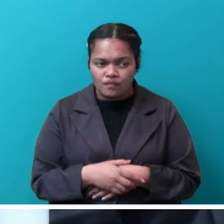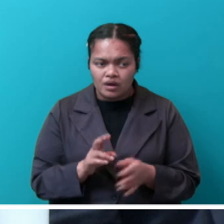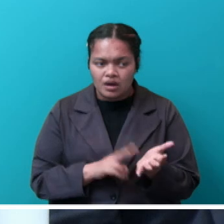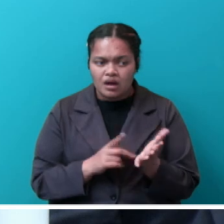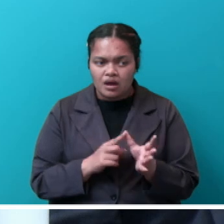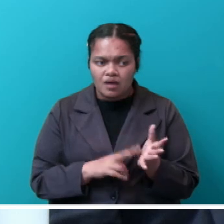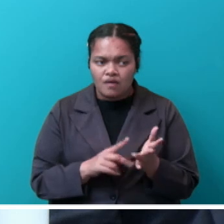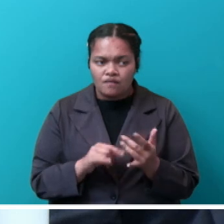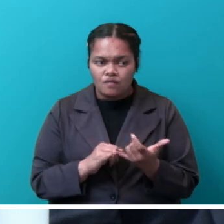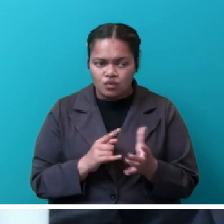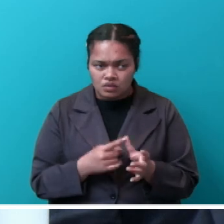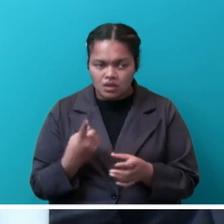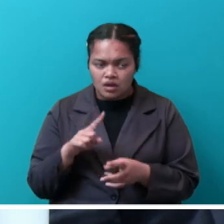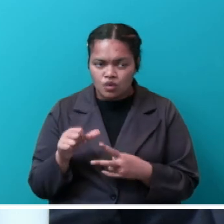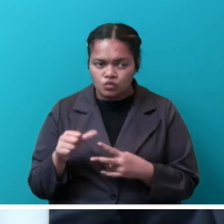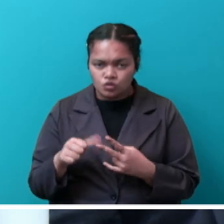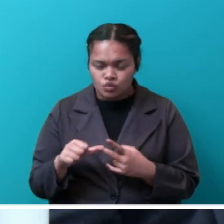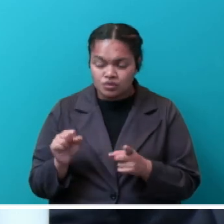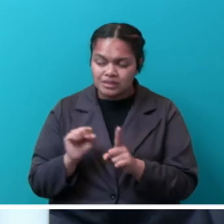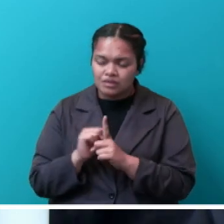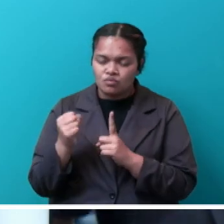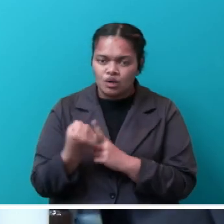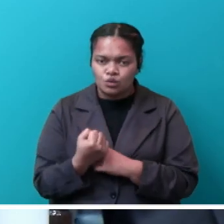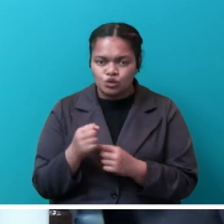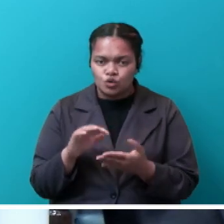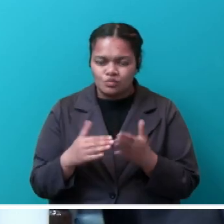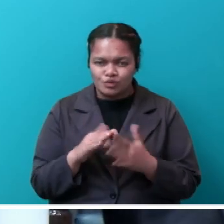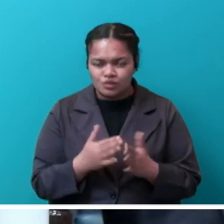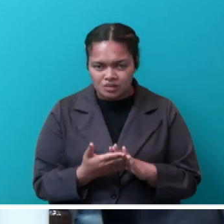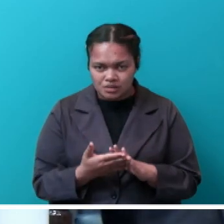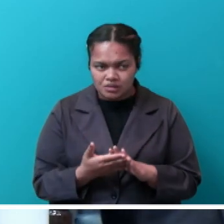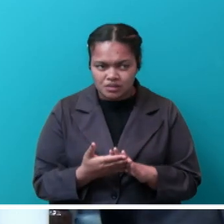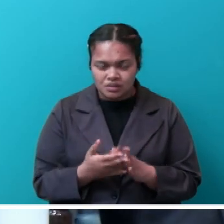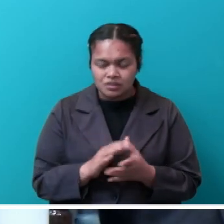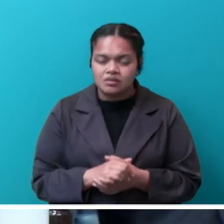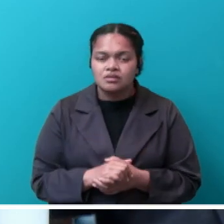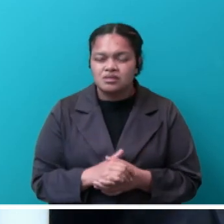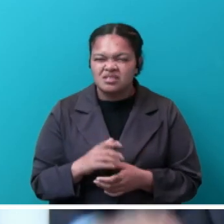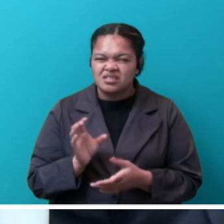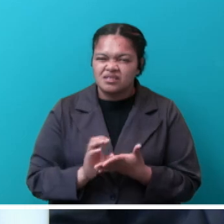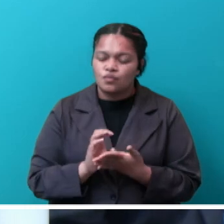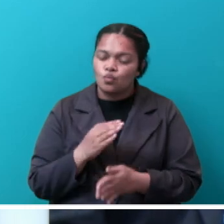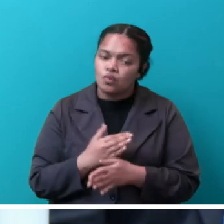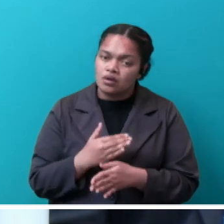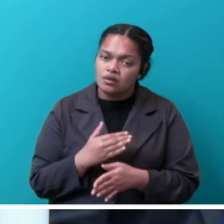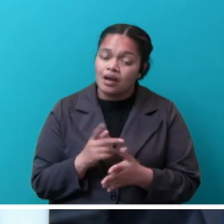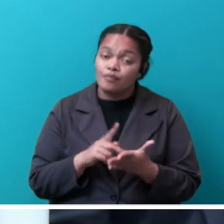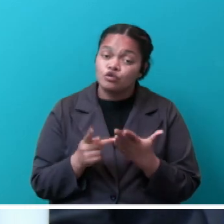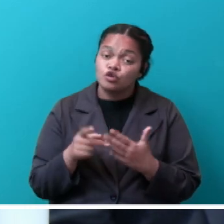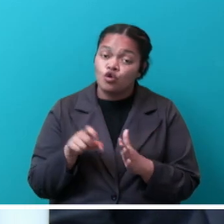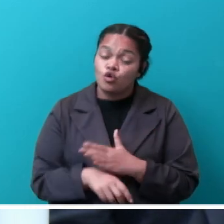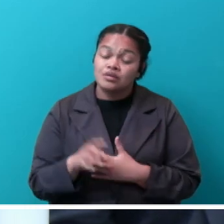Nabouwalu, as well as all the surrounding communities. Estimated civil works cost of the project is $10.8